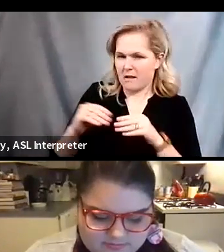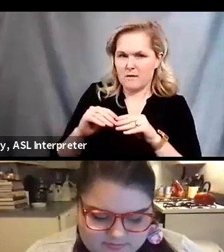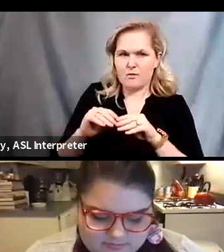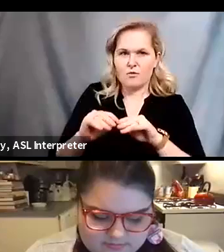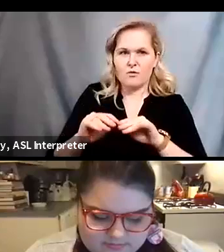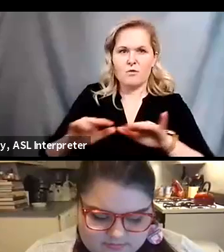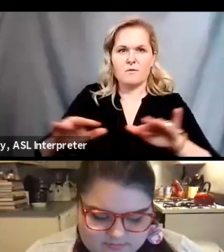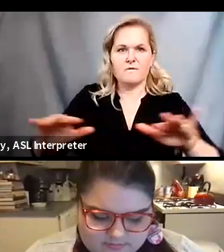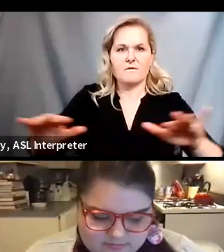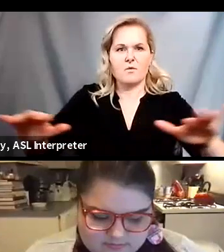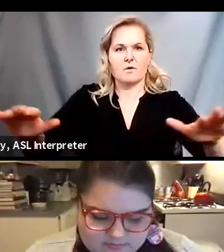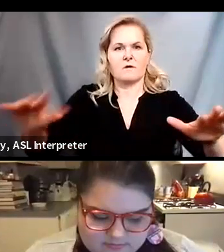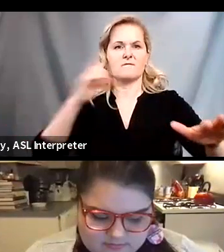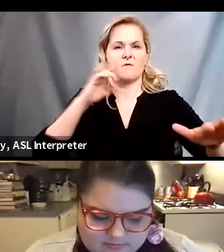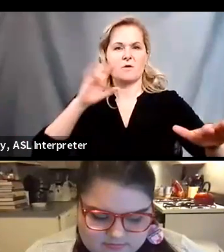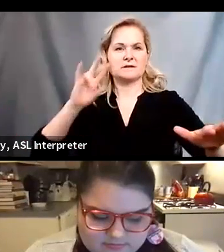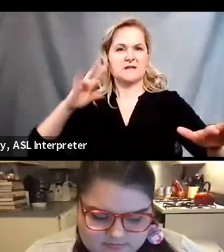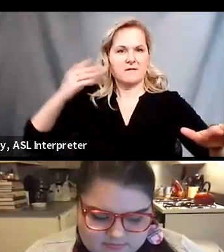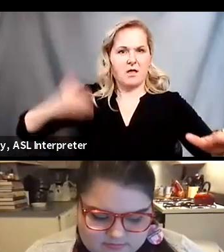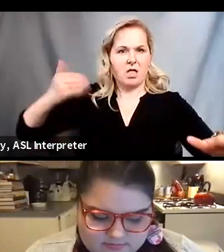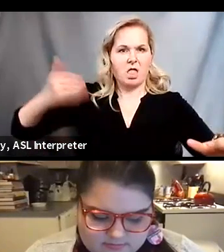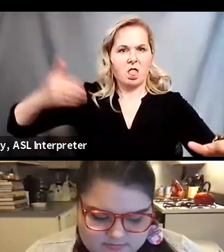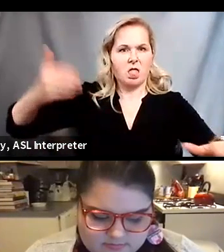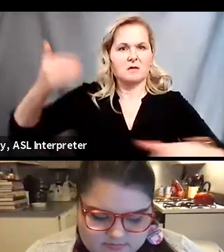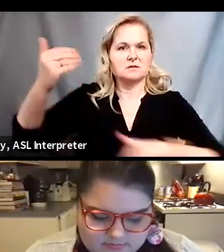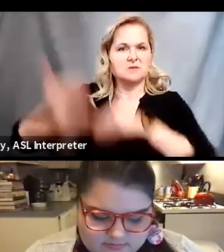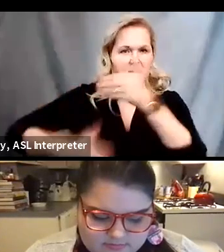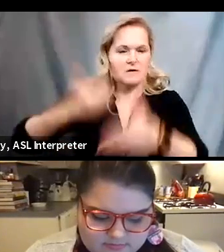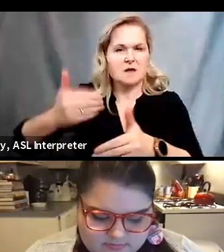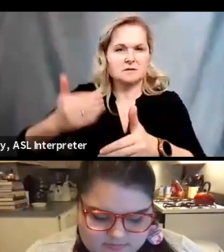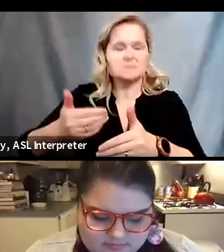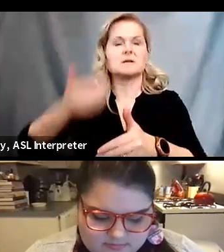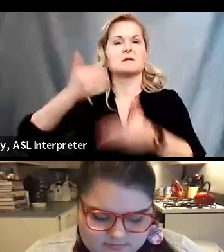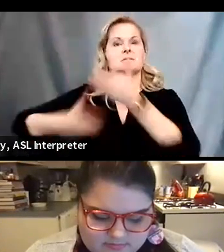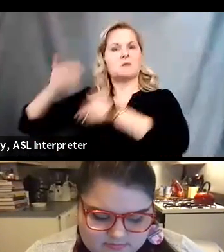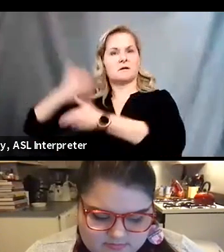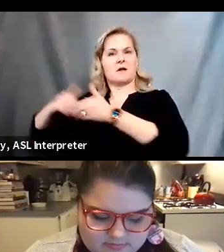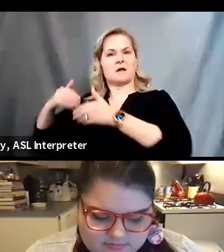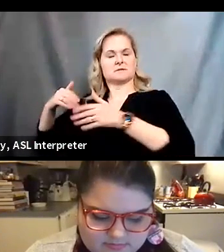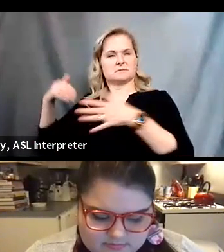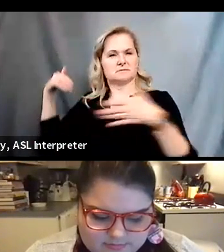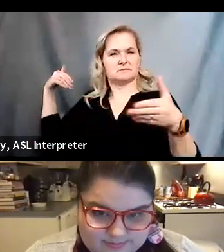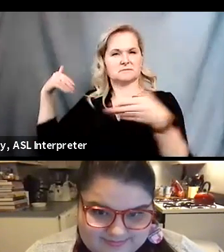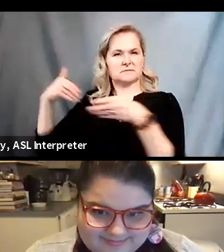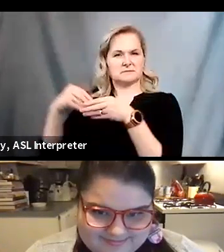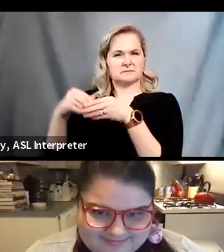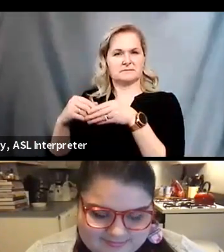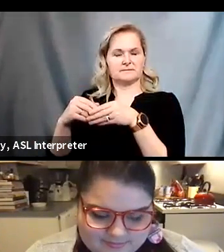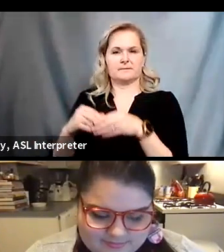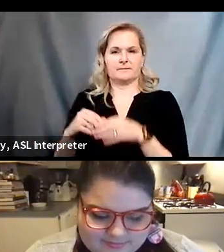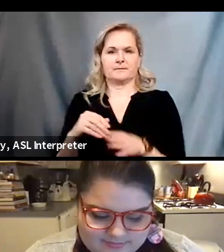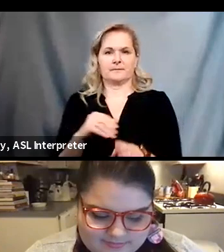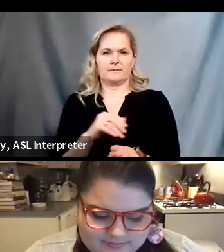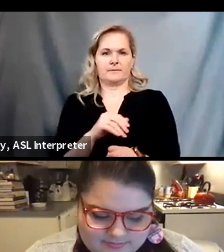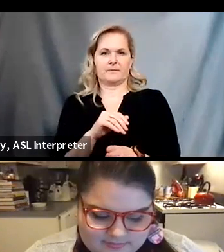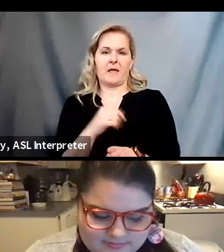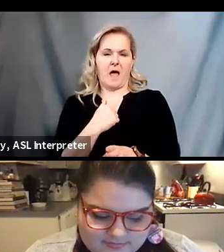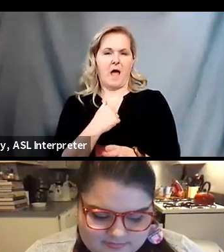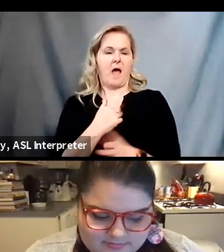for seven generations forward and back. Like it Yeah, I'm feeling very hopeful and